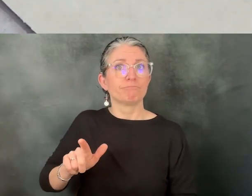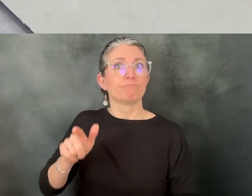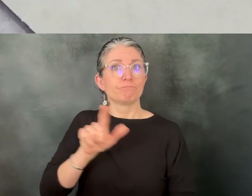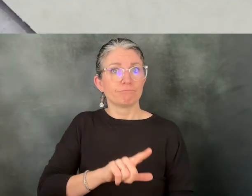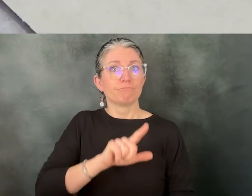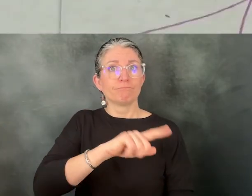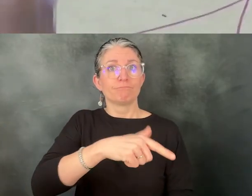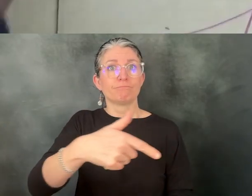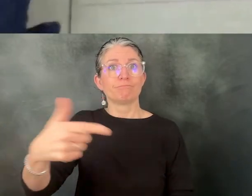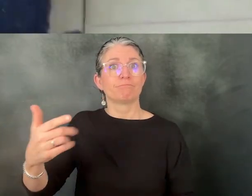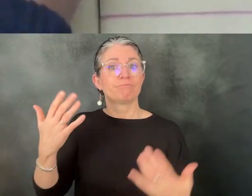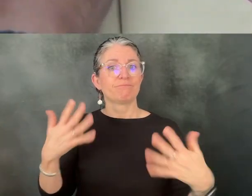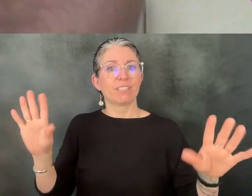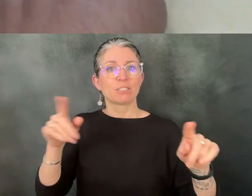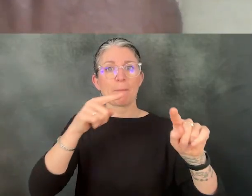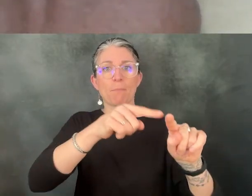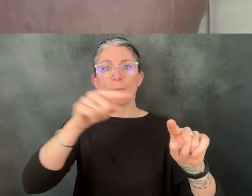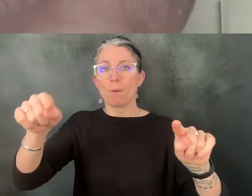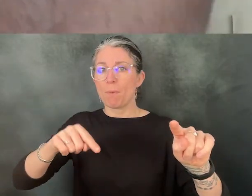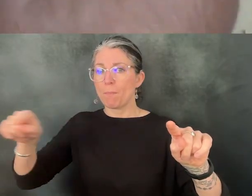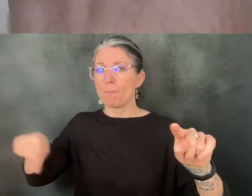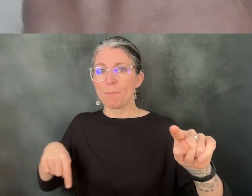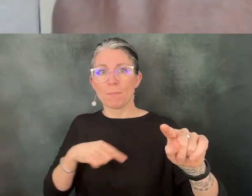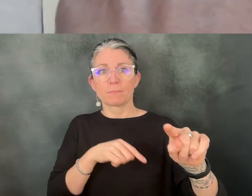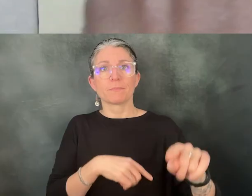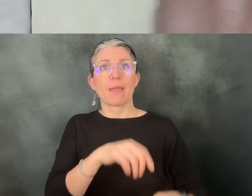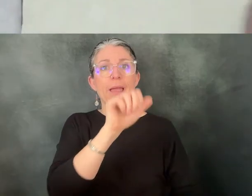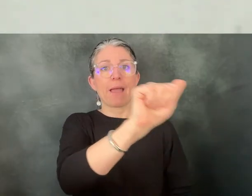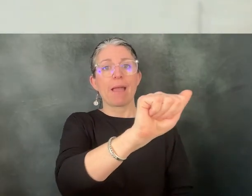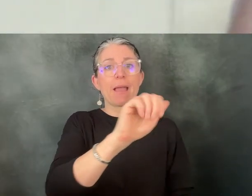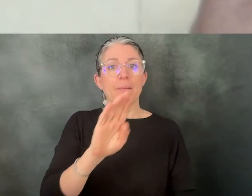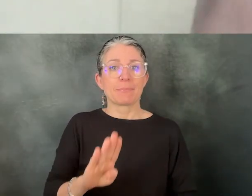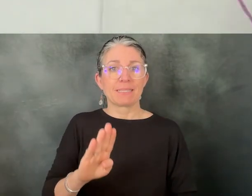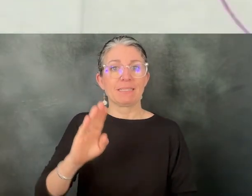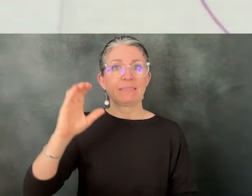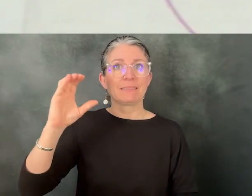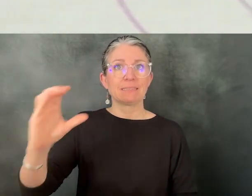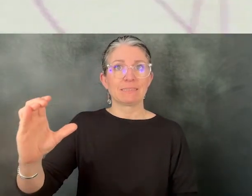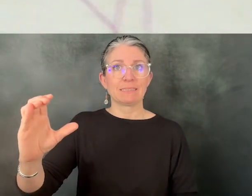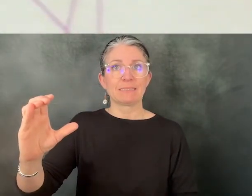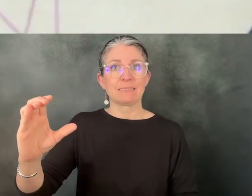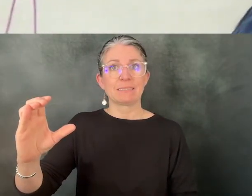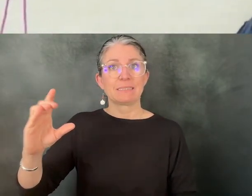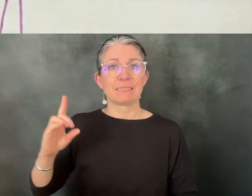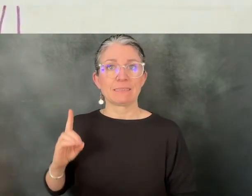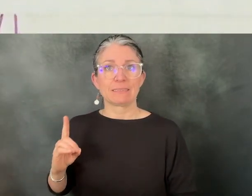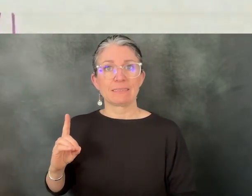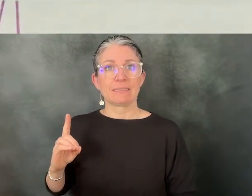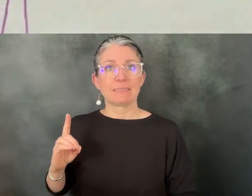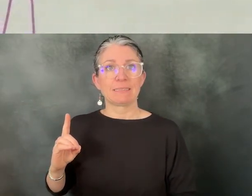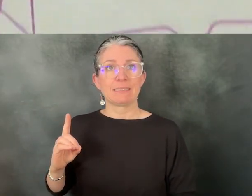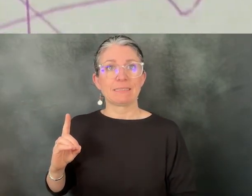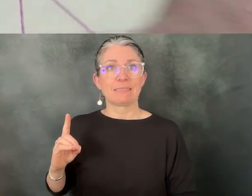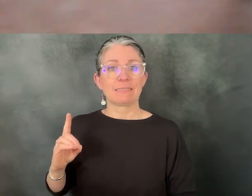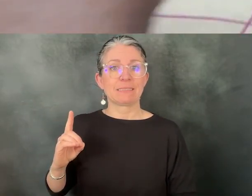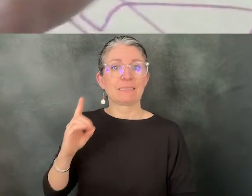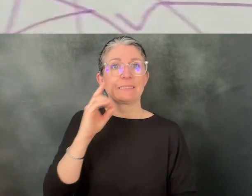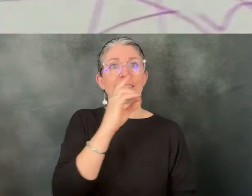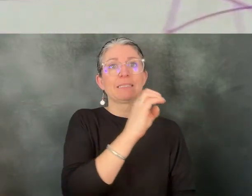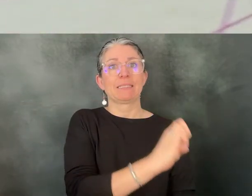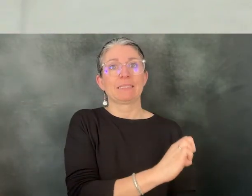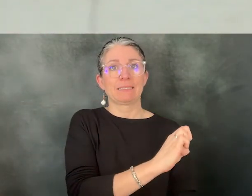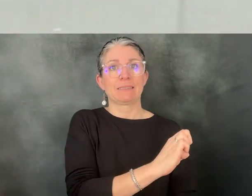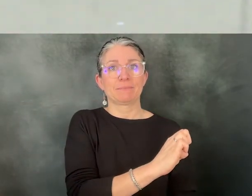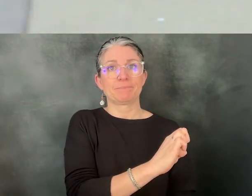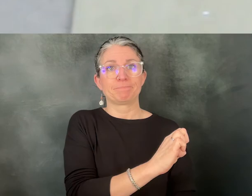point. Now I have all my points marked. Point A, B, C, D, and then of